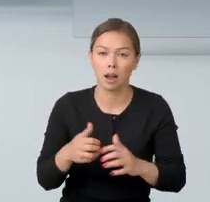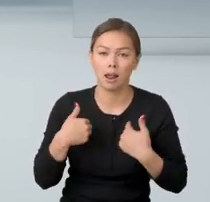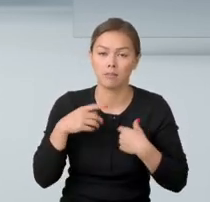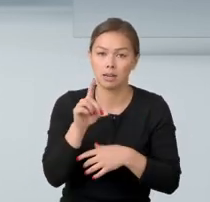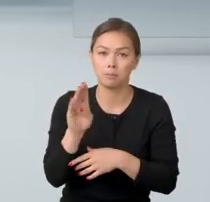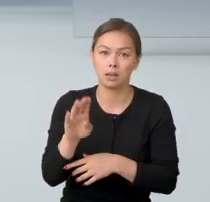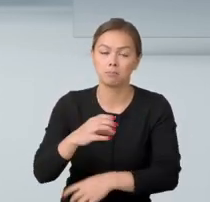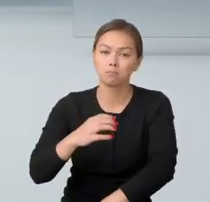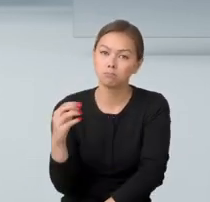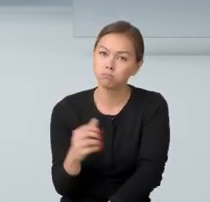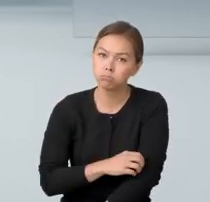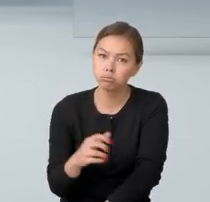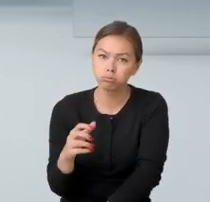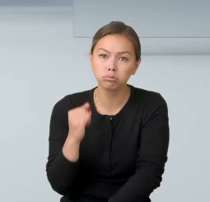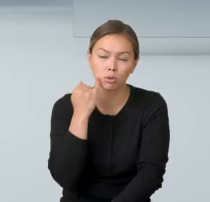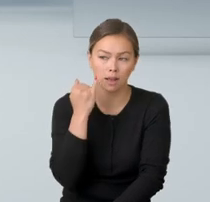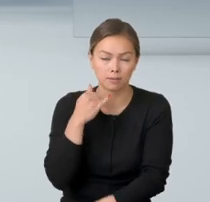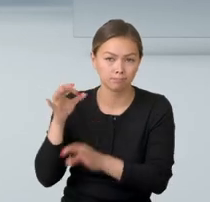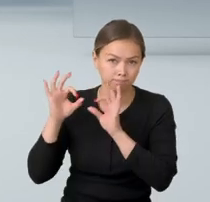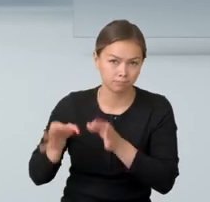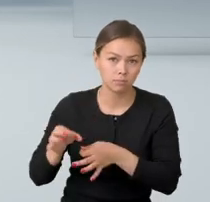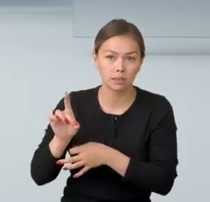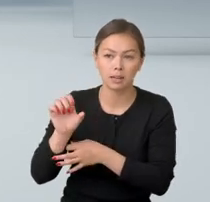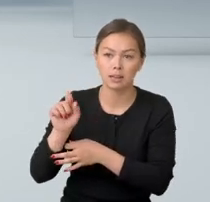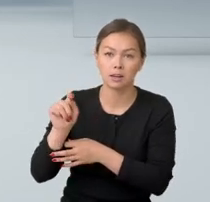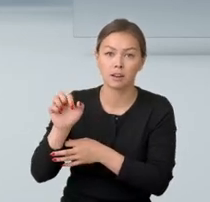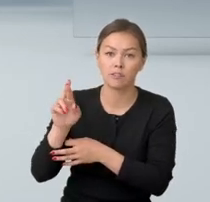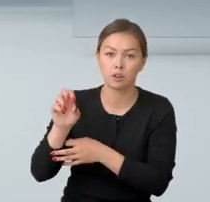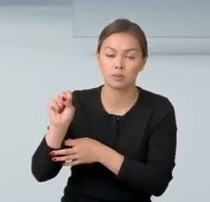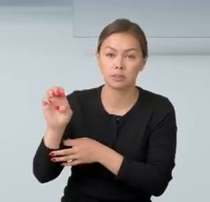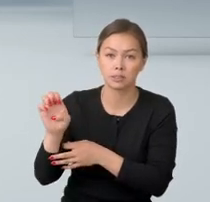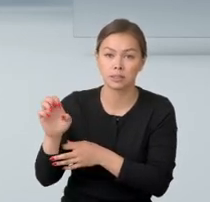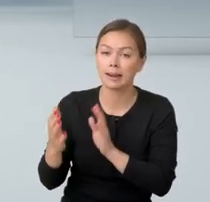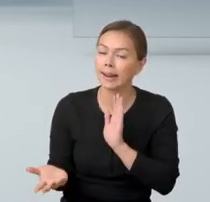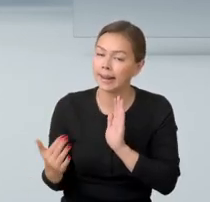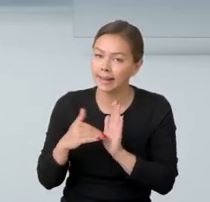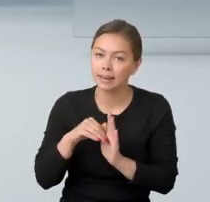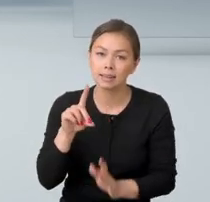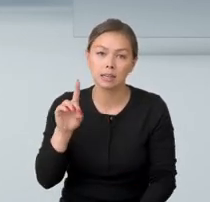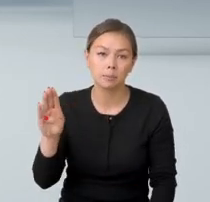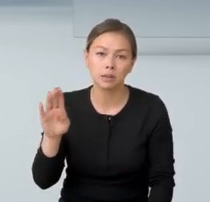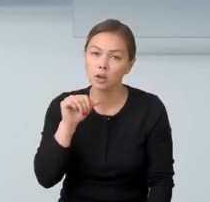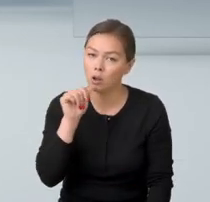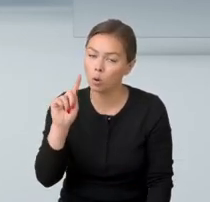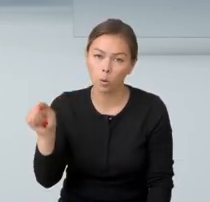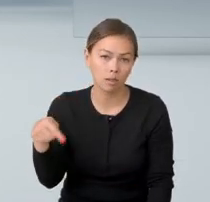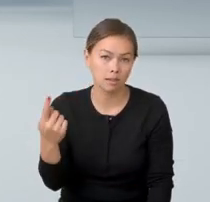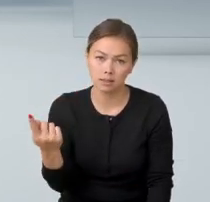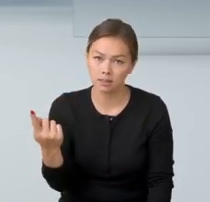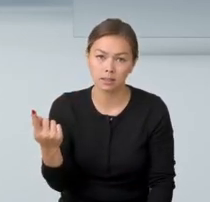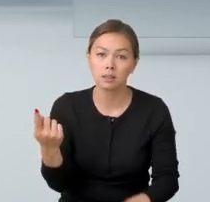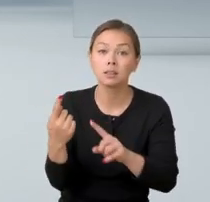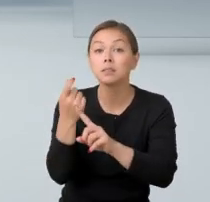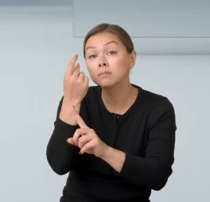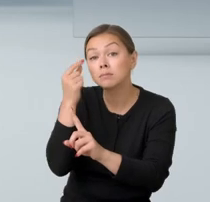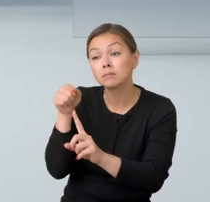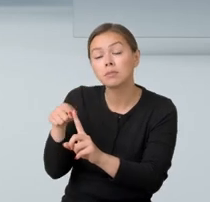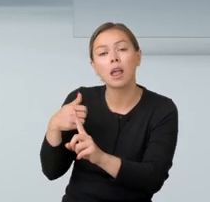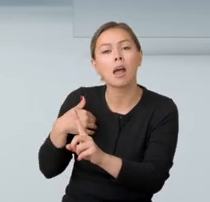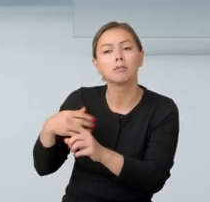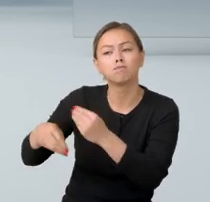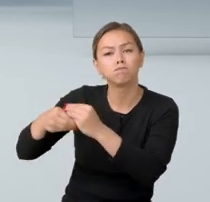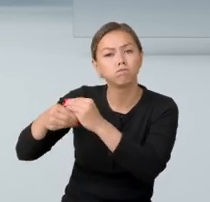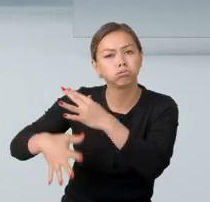we have a powerful database when we are choosing dataverse and again it's not just a database but